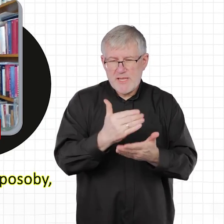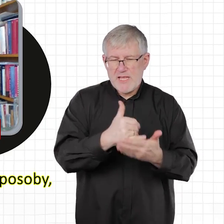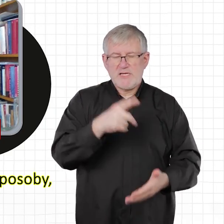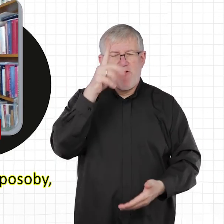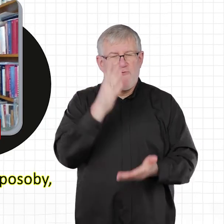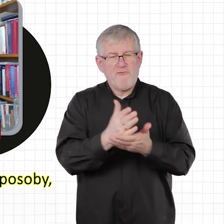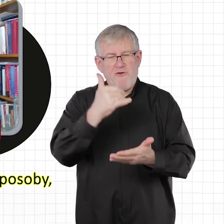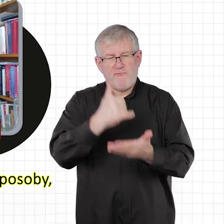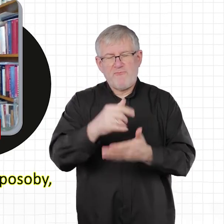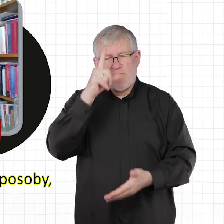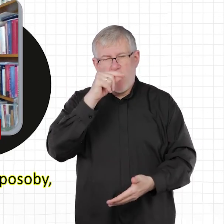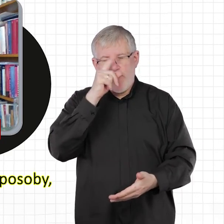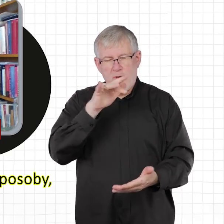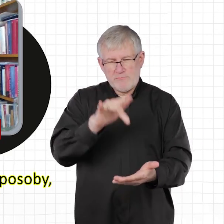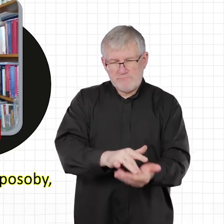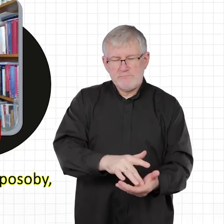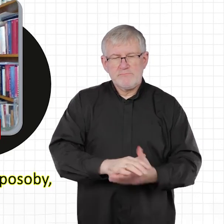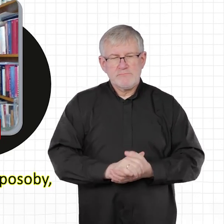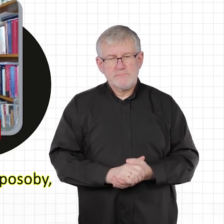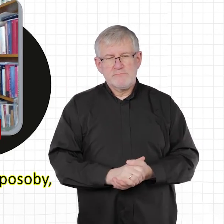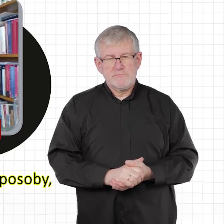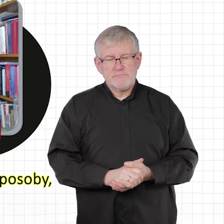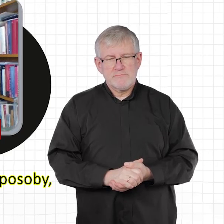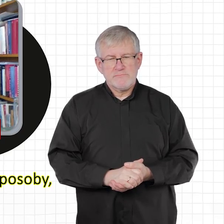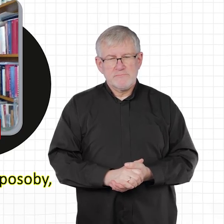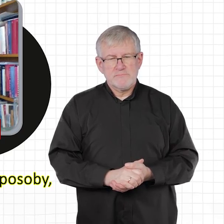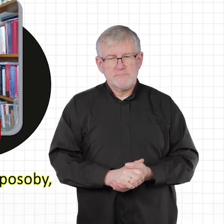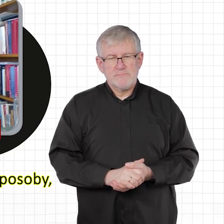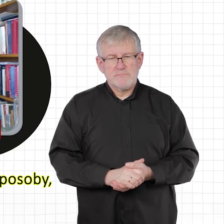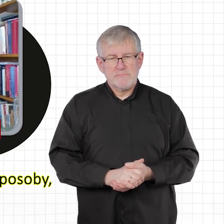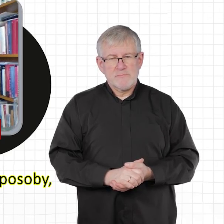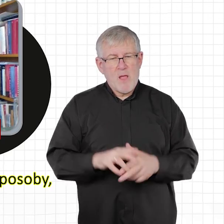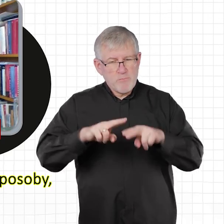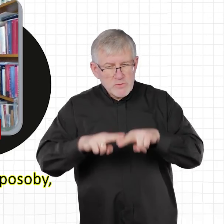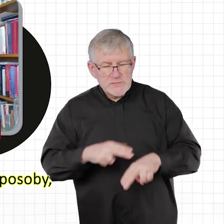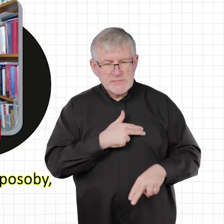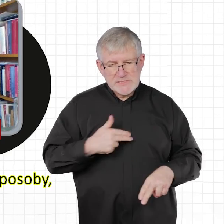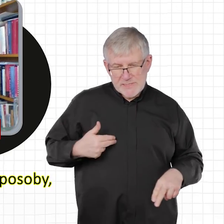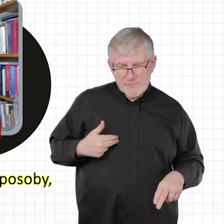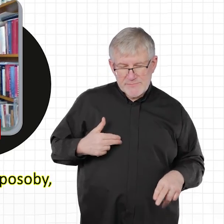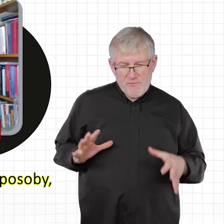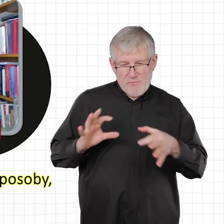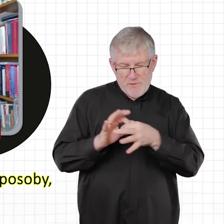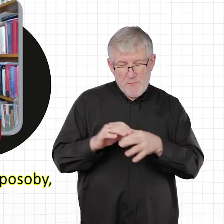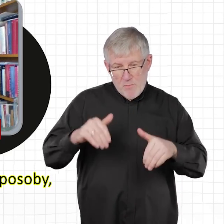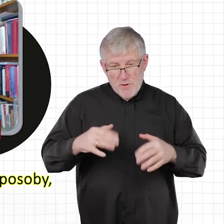with us and, I don't know, maybe support us in every possible way suitable for you.